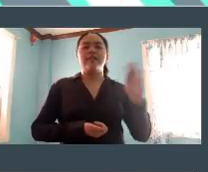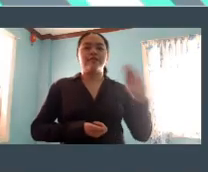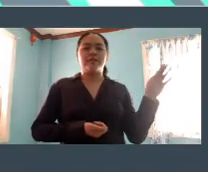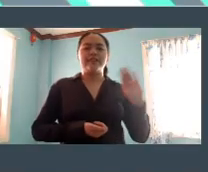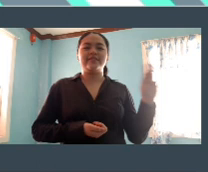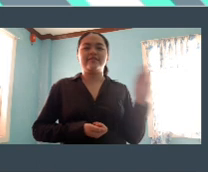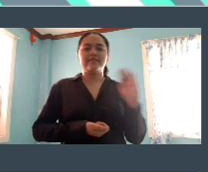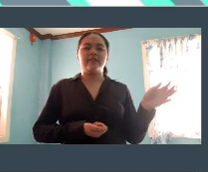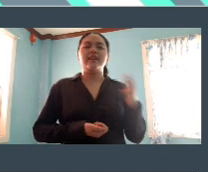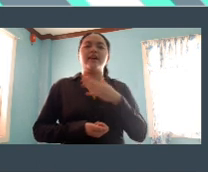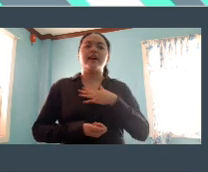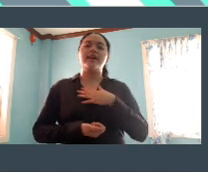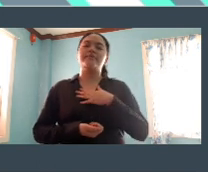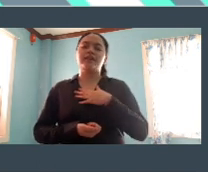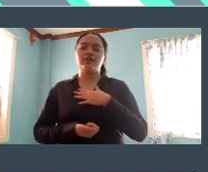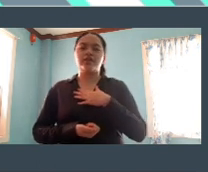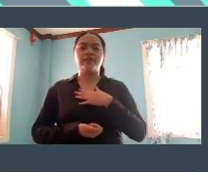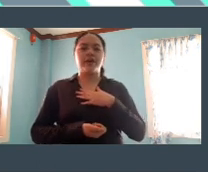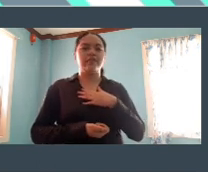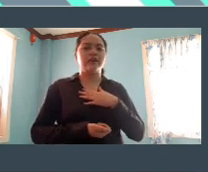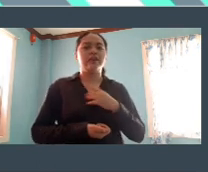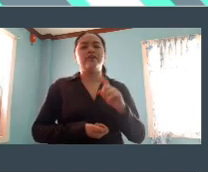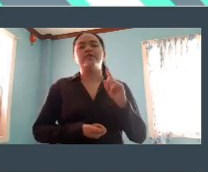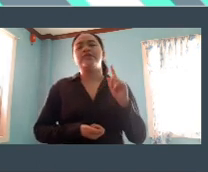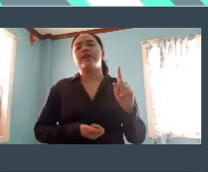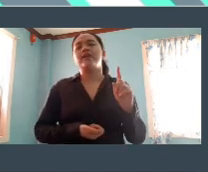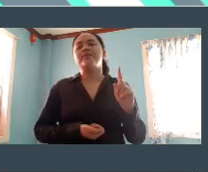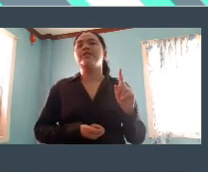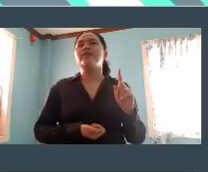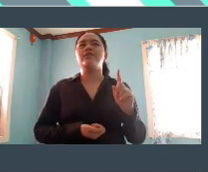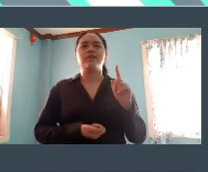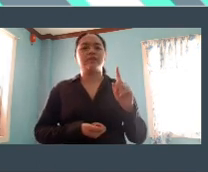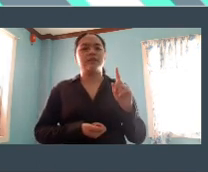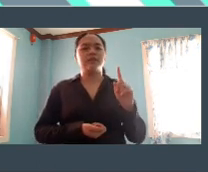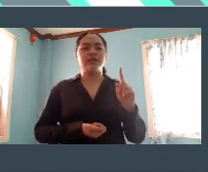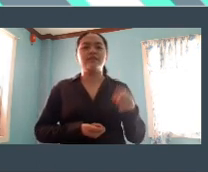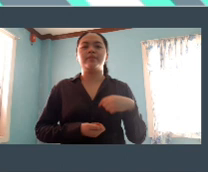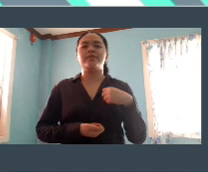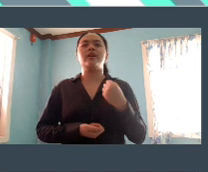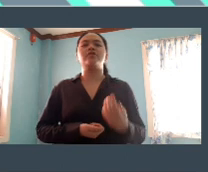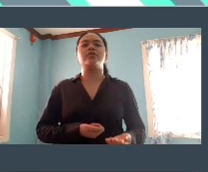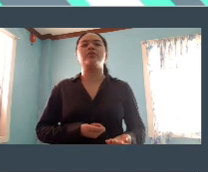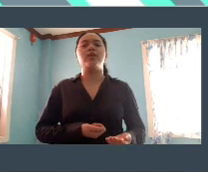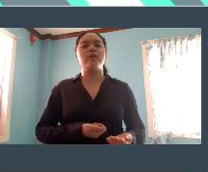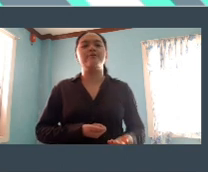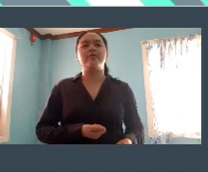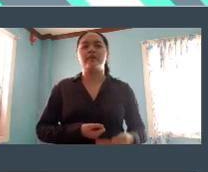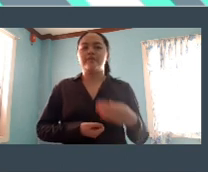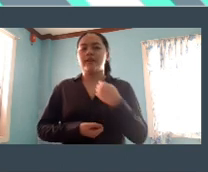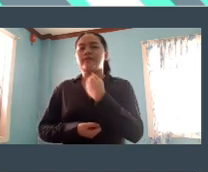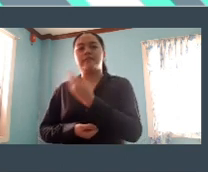Hello everyone, I am teacher Myra. Today we're gonna talk about the reproduction